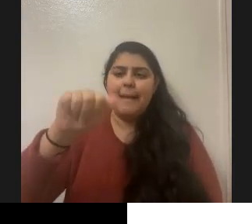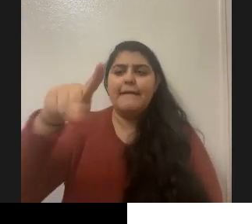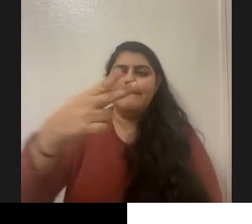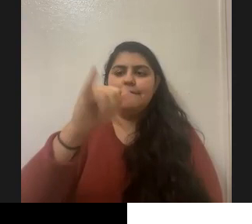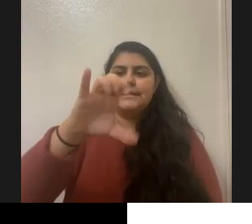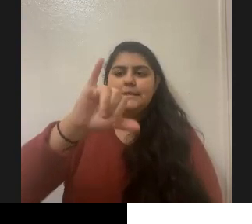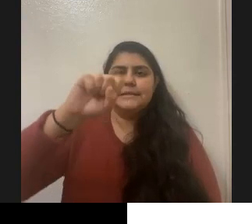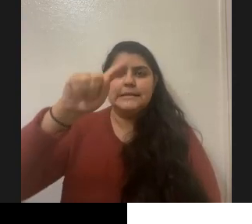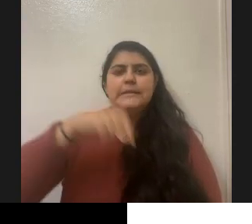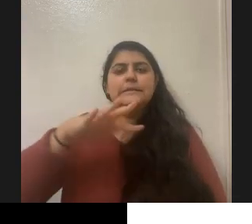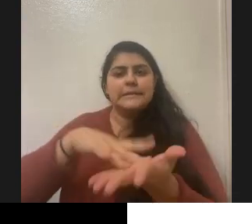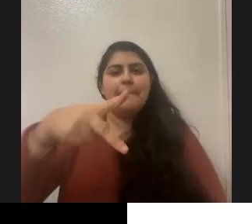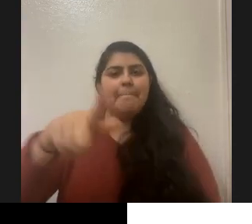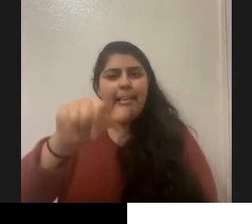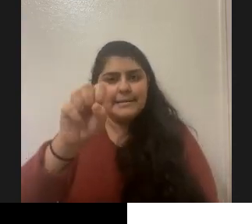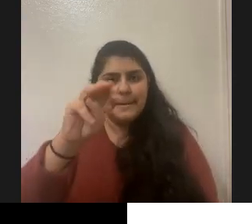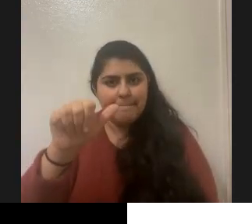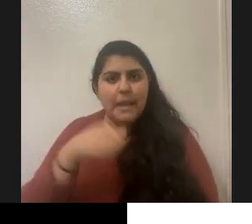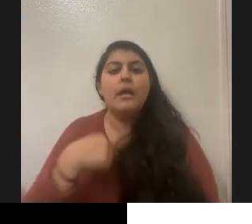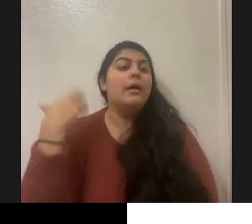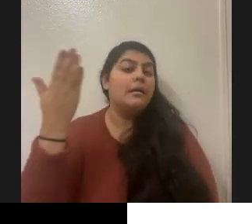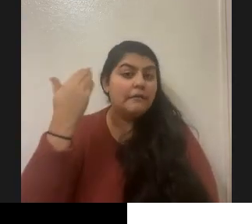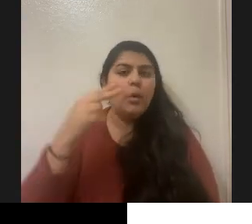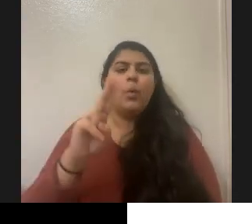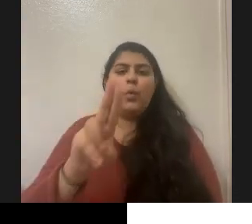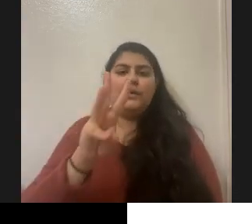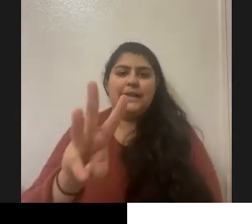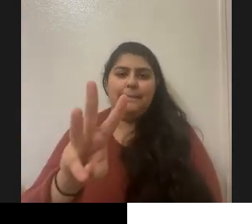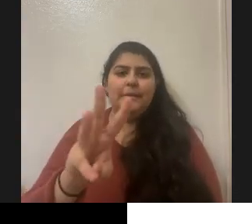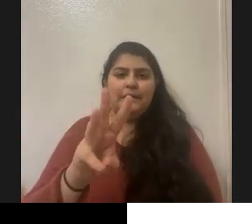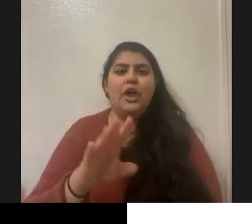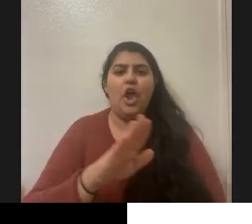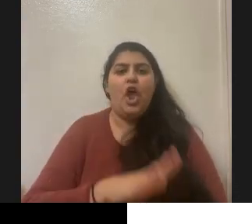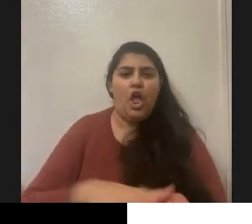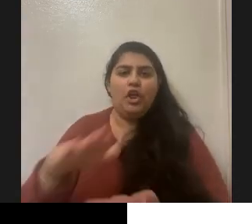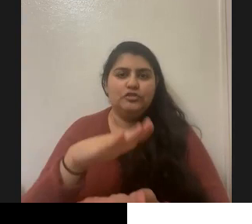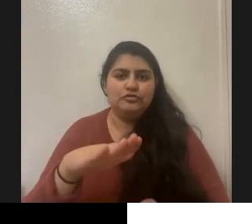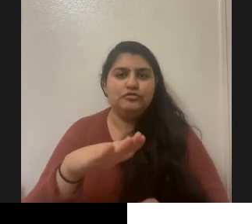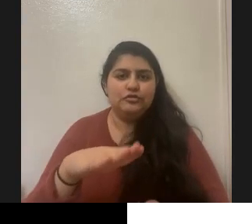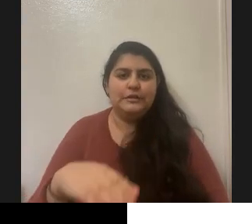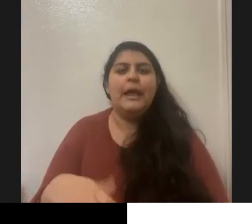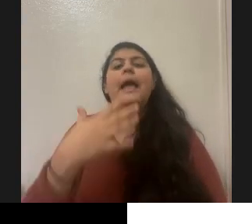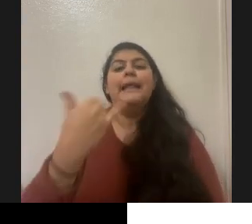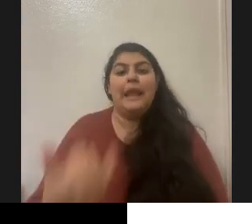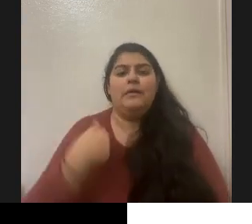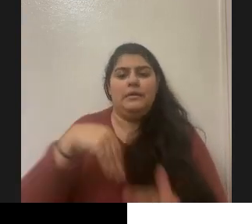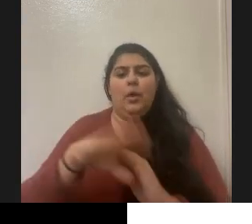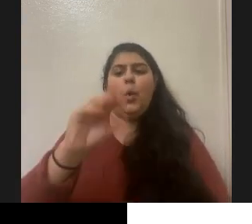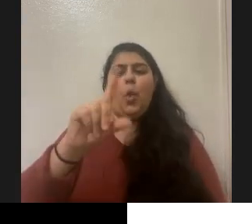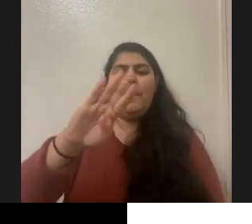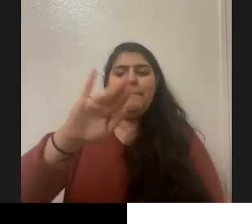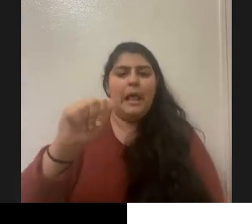plasmas. I went to the University of Washington for college, and now I'm here in Columbia for my PhD. And I